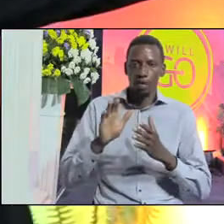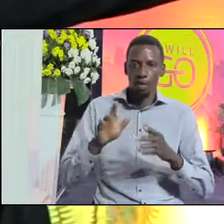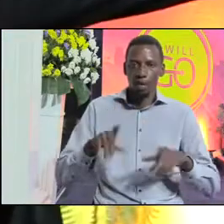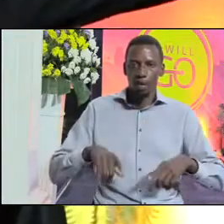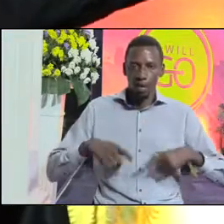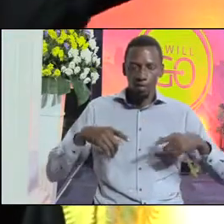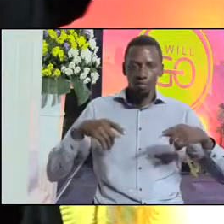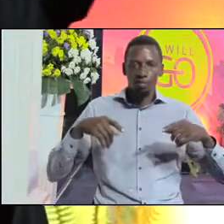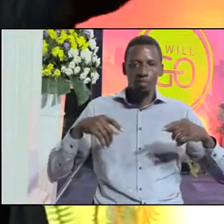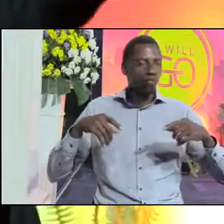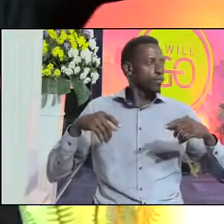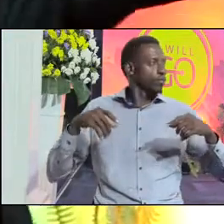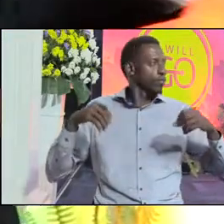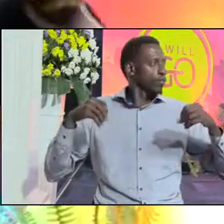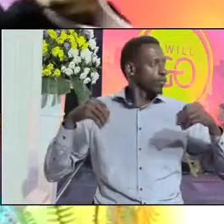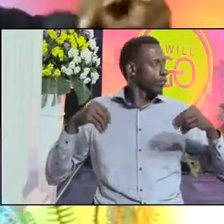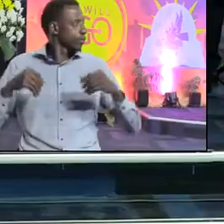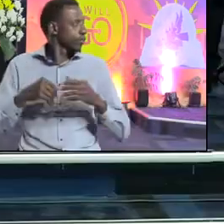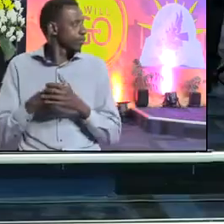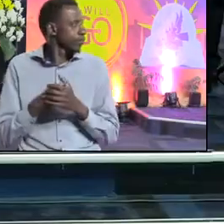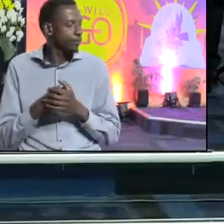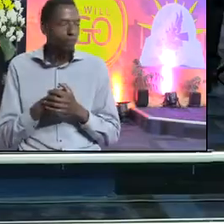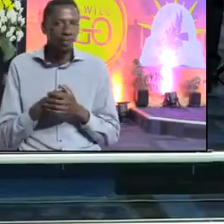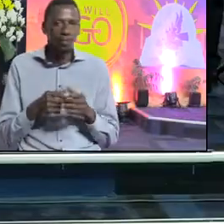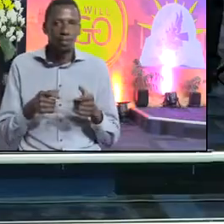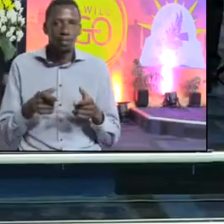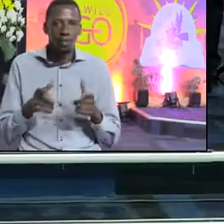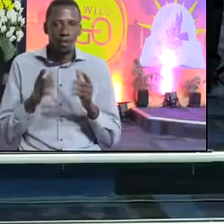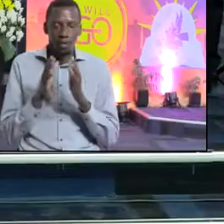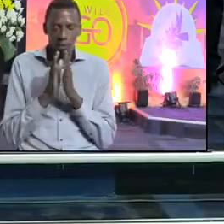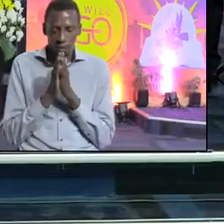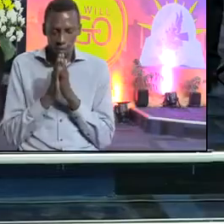Pastor Papu, pray a prayer of affirmation for us.